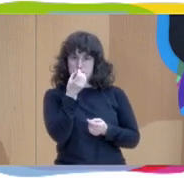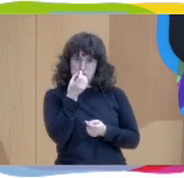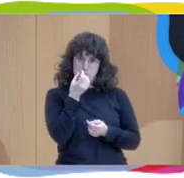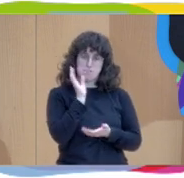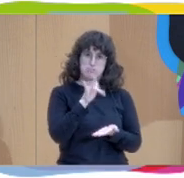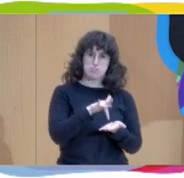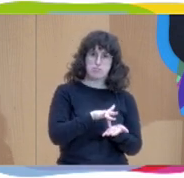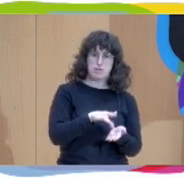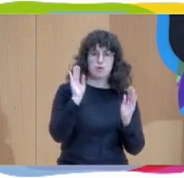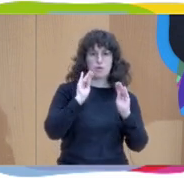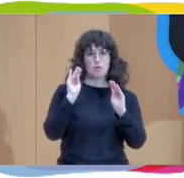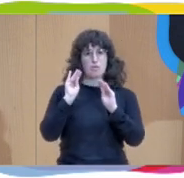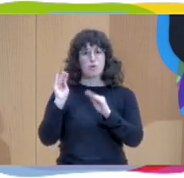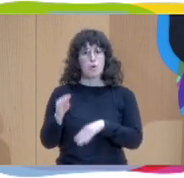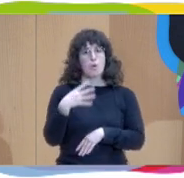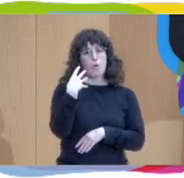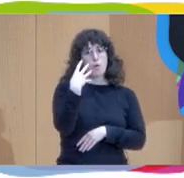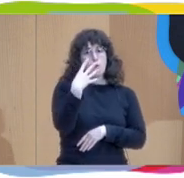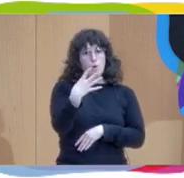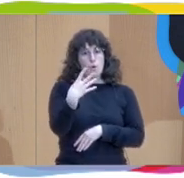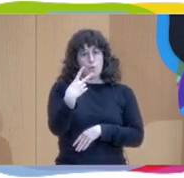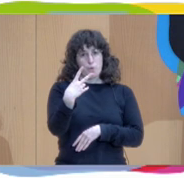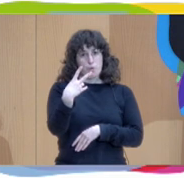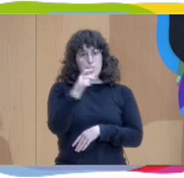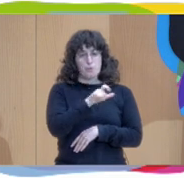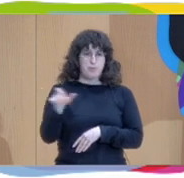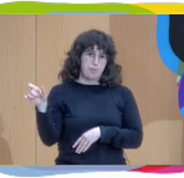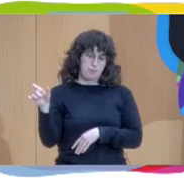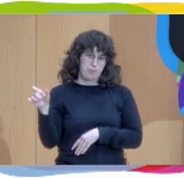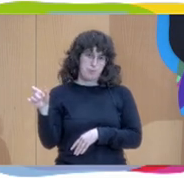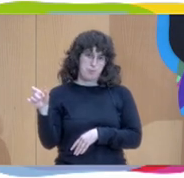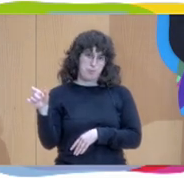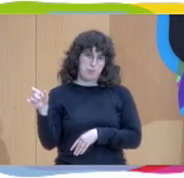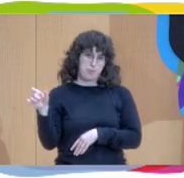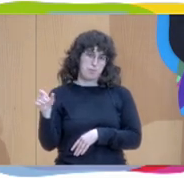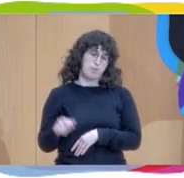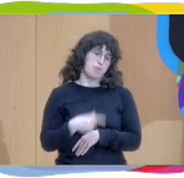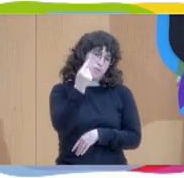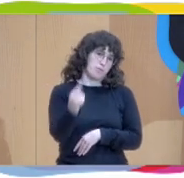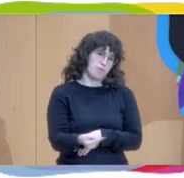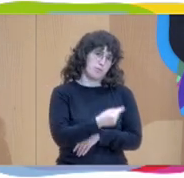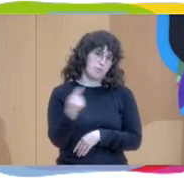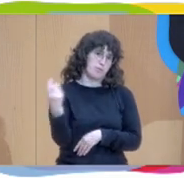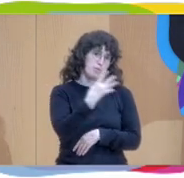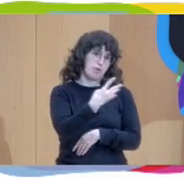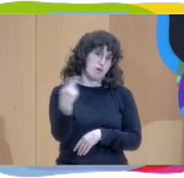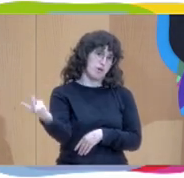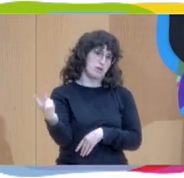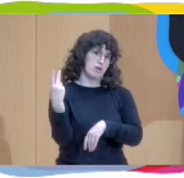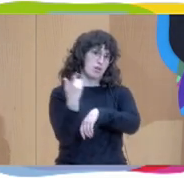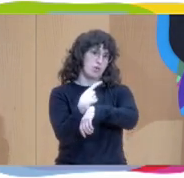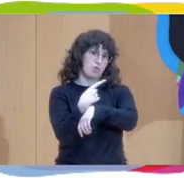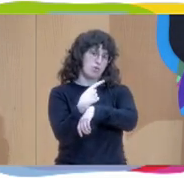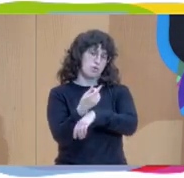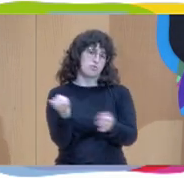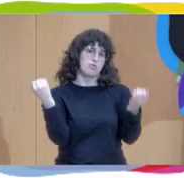So, these 42 people who were in 42 hours of training are capable of training new